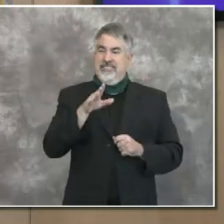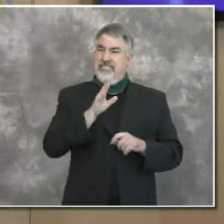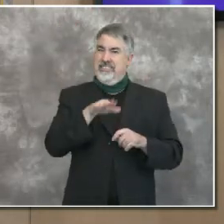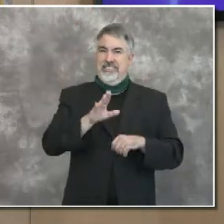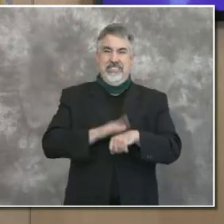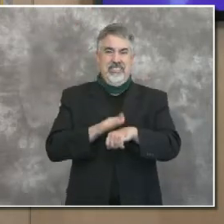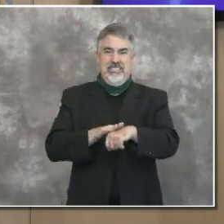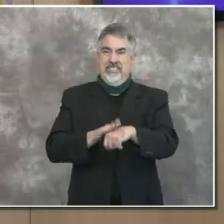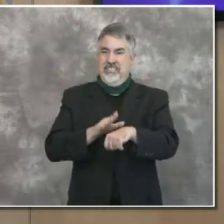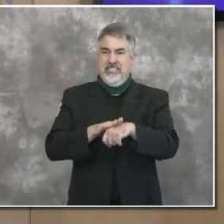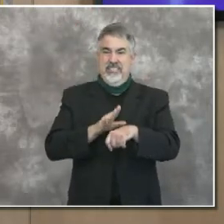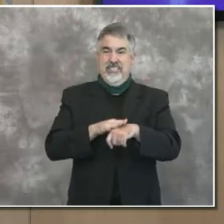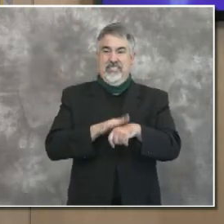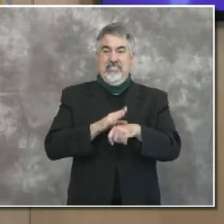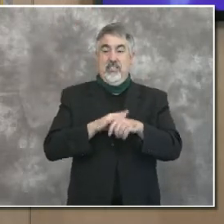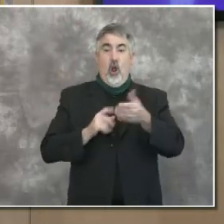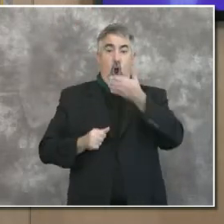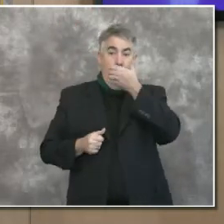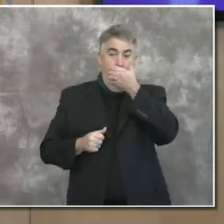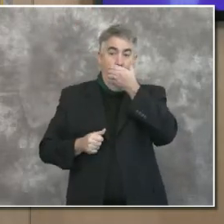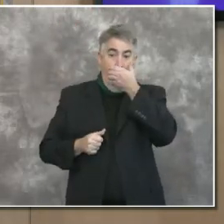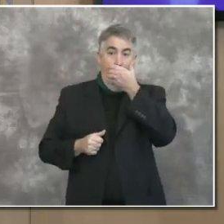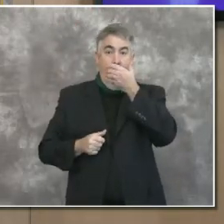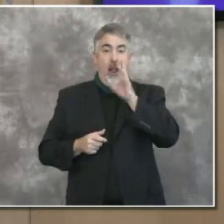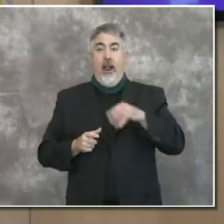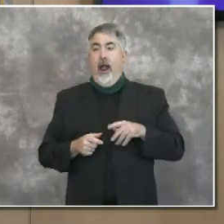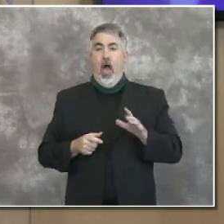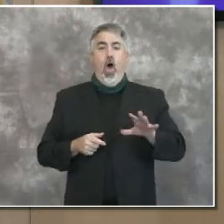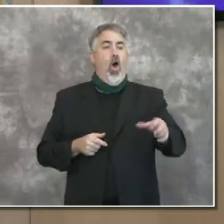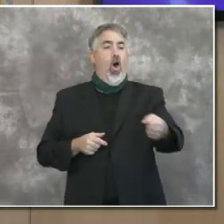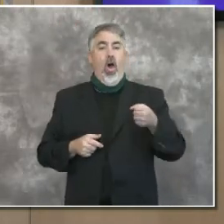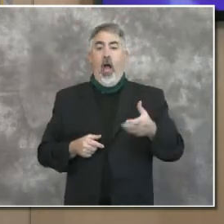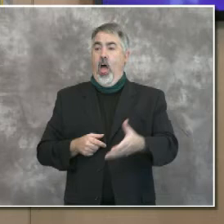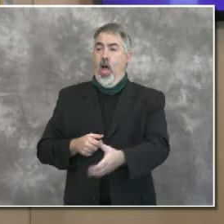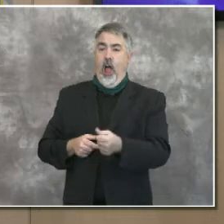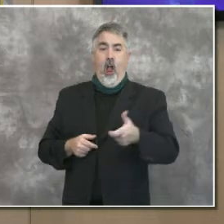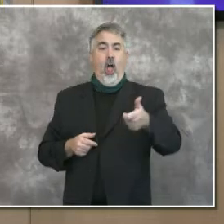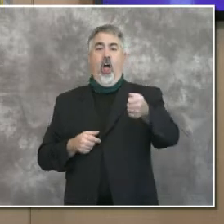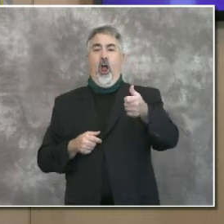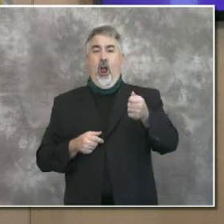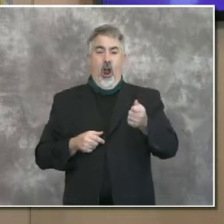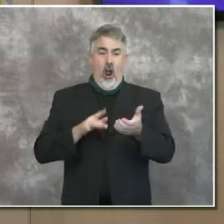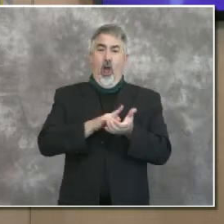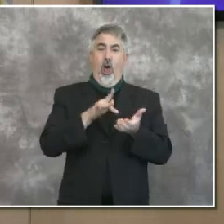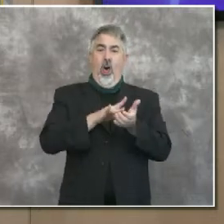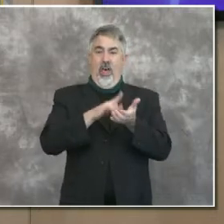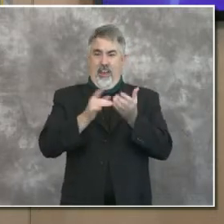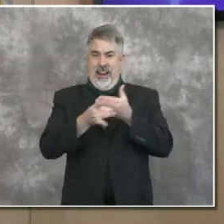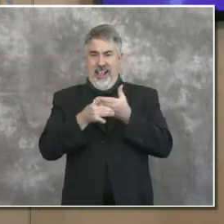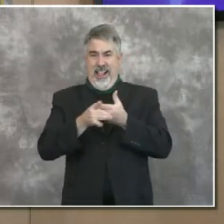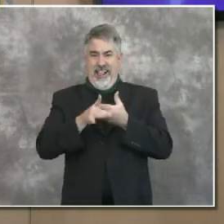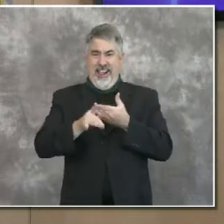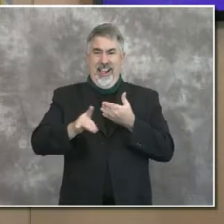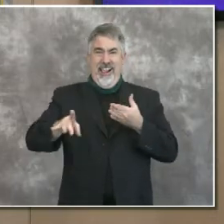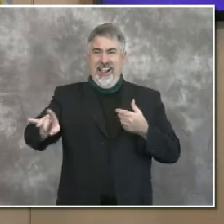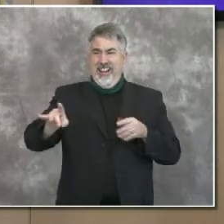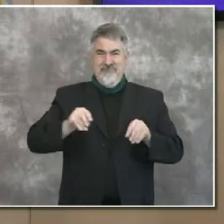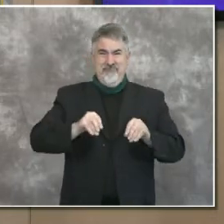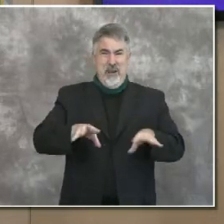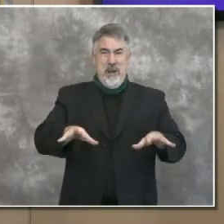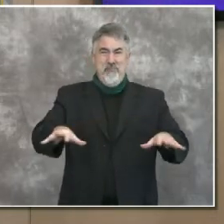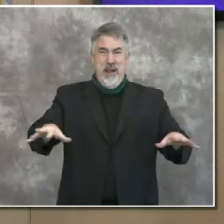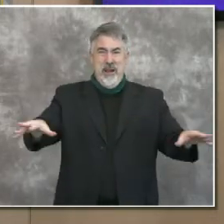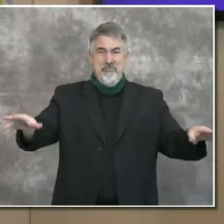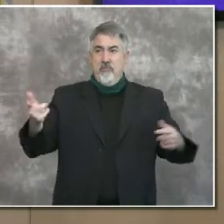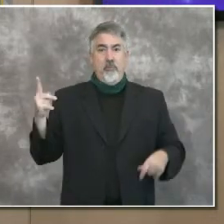in their hands and then touching things, is when you cough in your hand and then you touch a doorknob, that